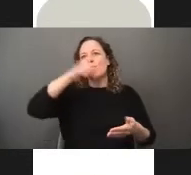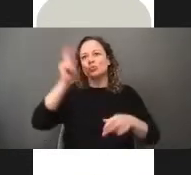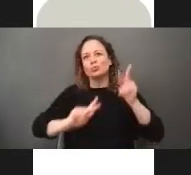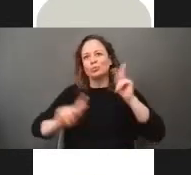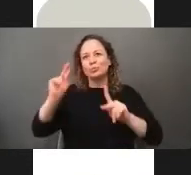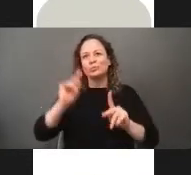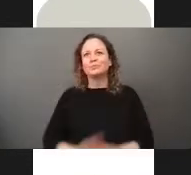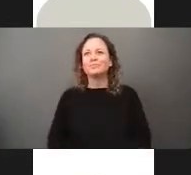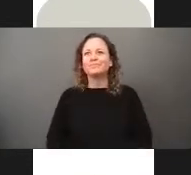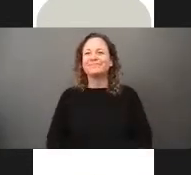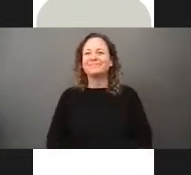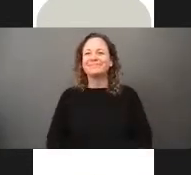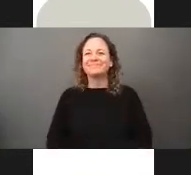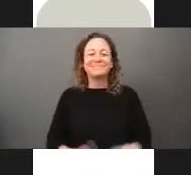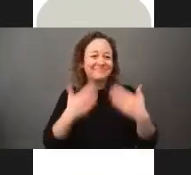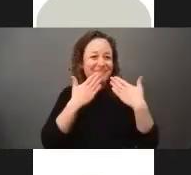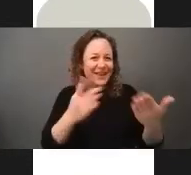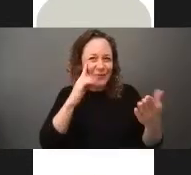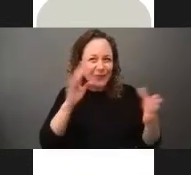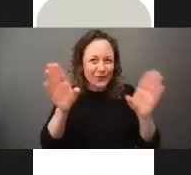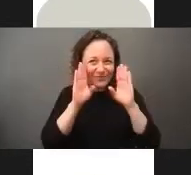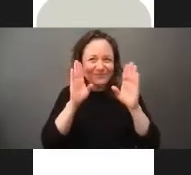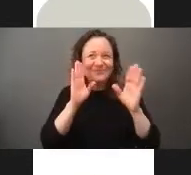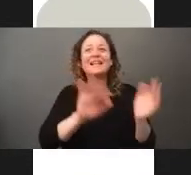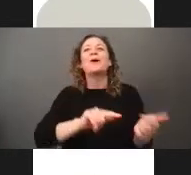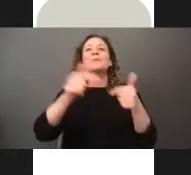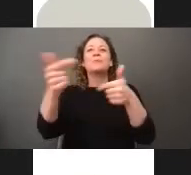your attention, and I will pass the